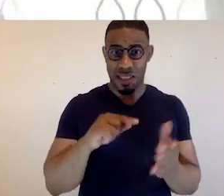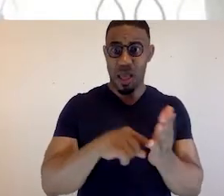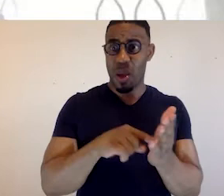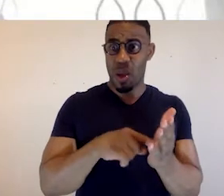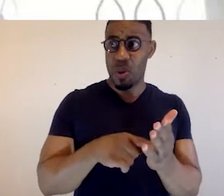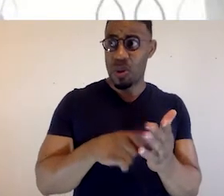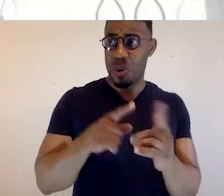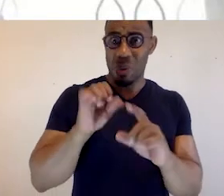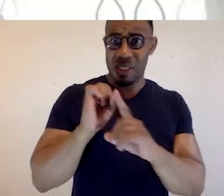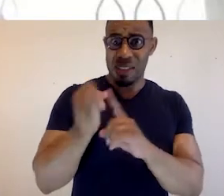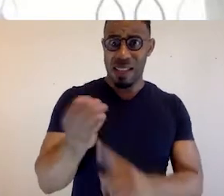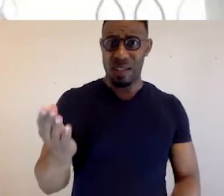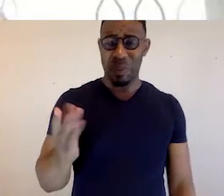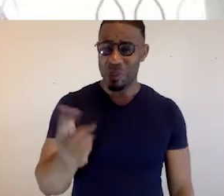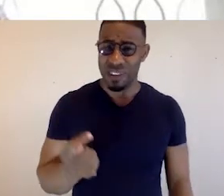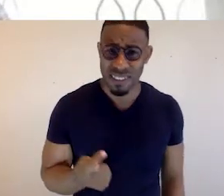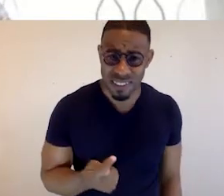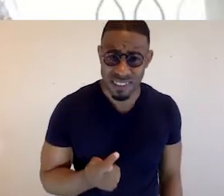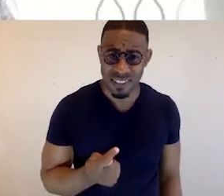to society.